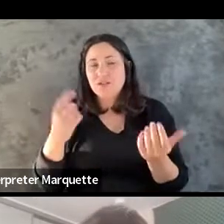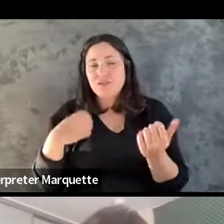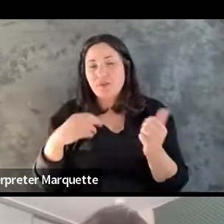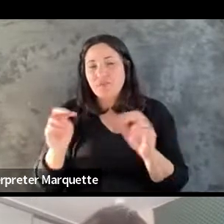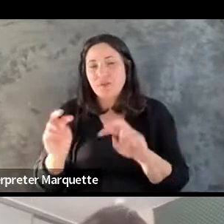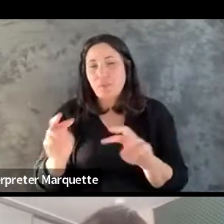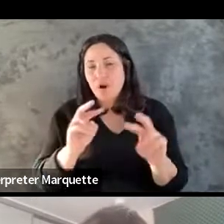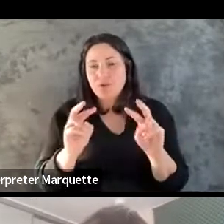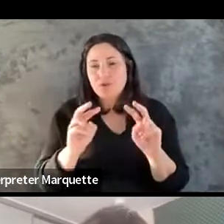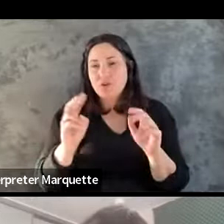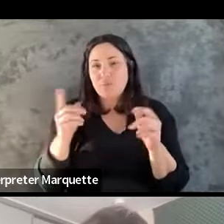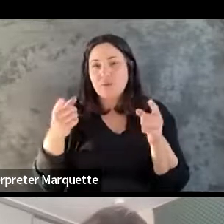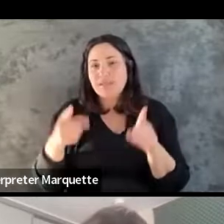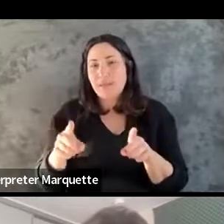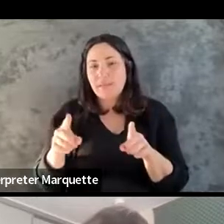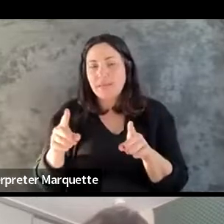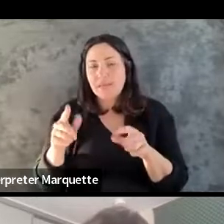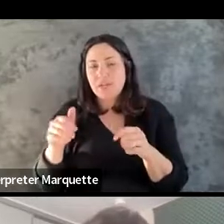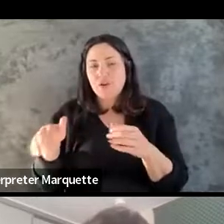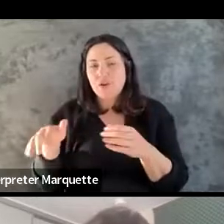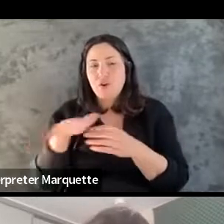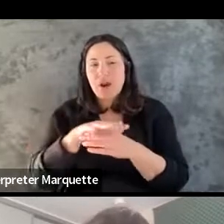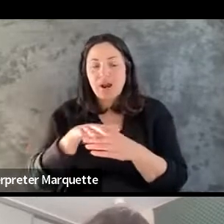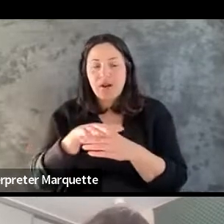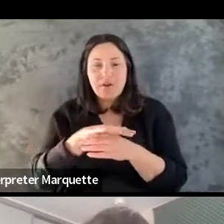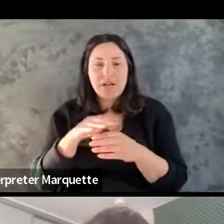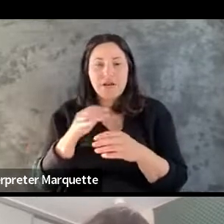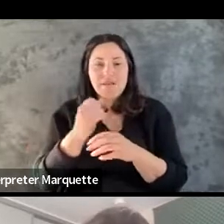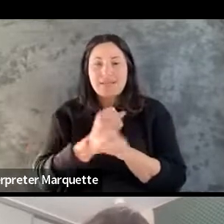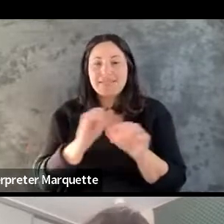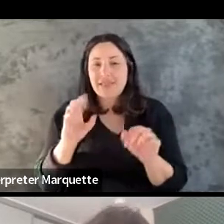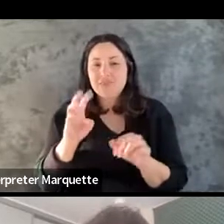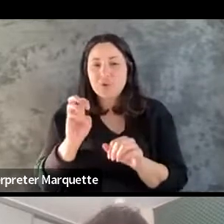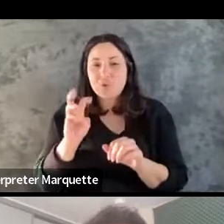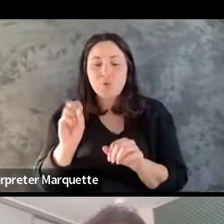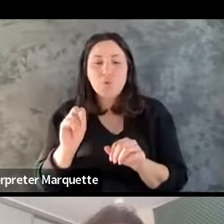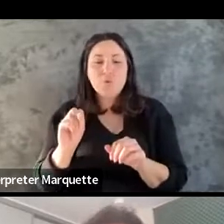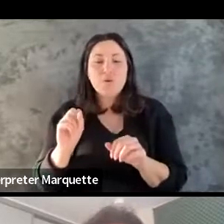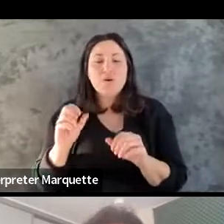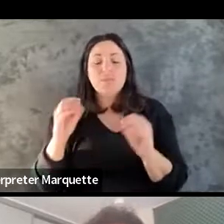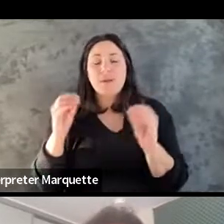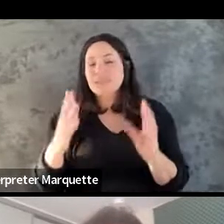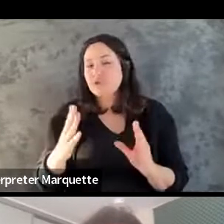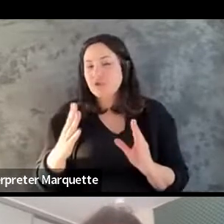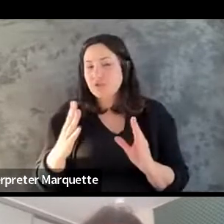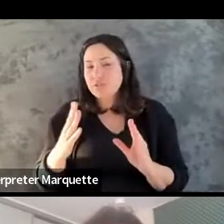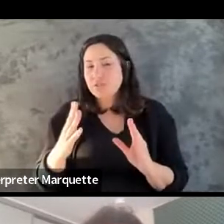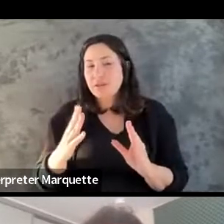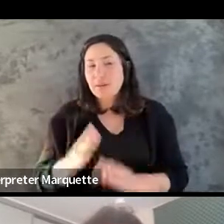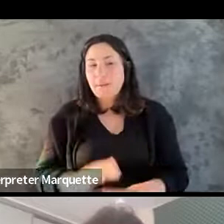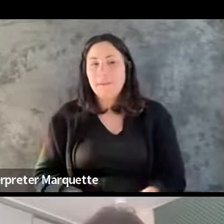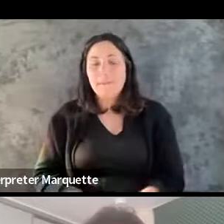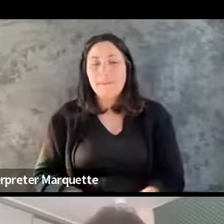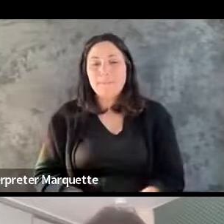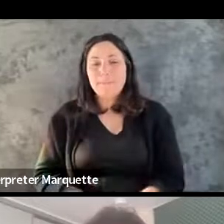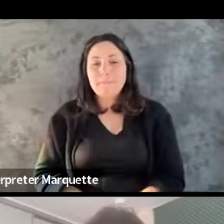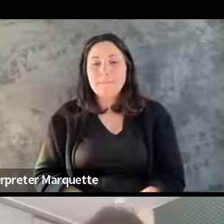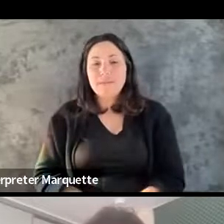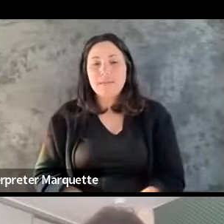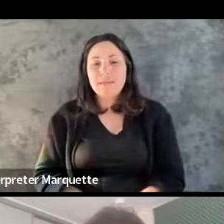in our neighborhood by safety crew, by our teachers, and, understanding what